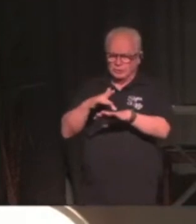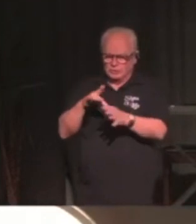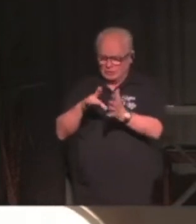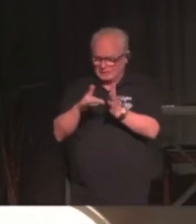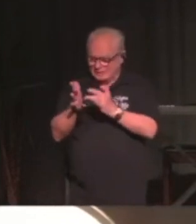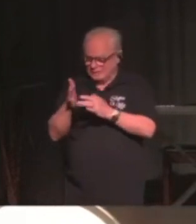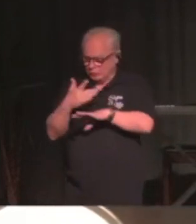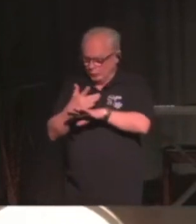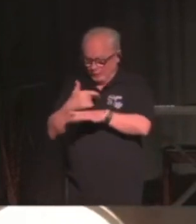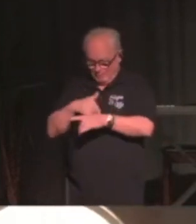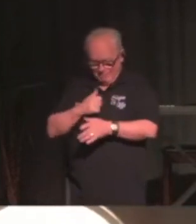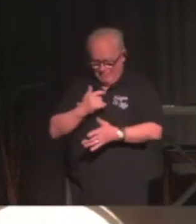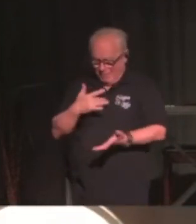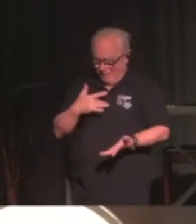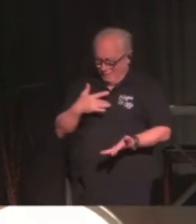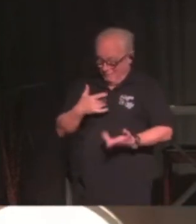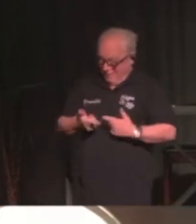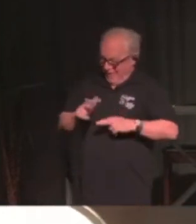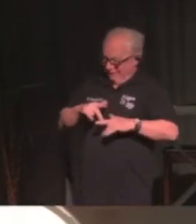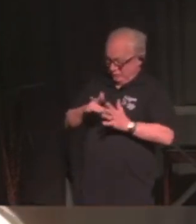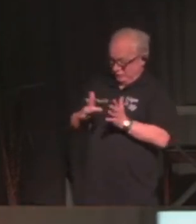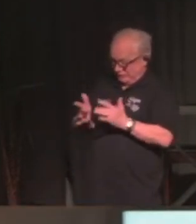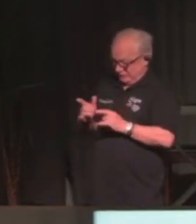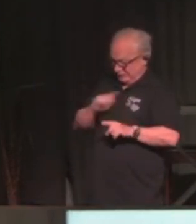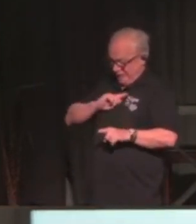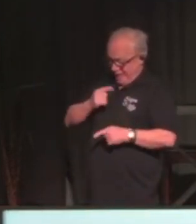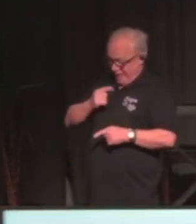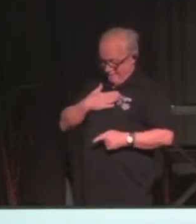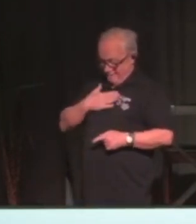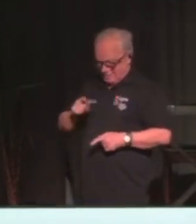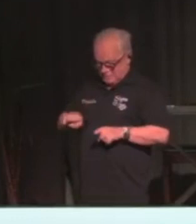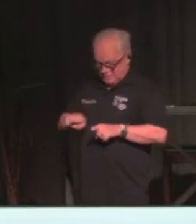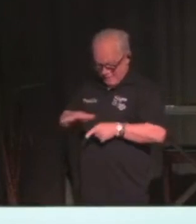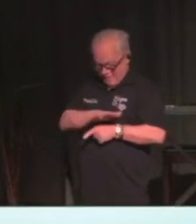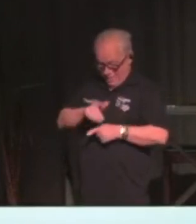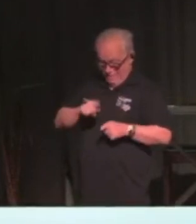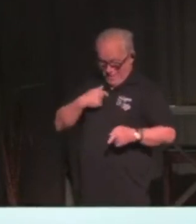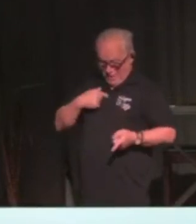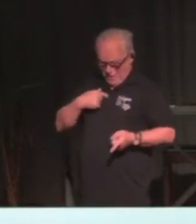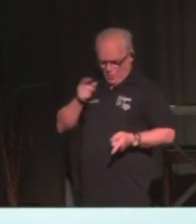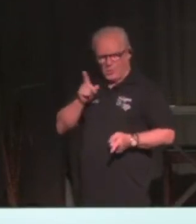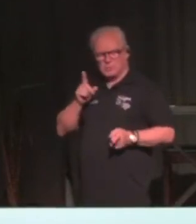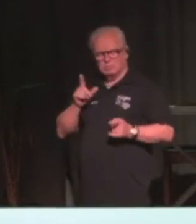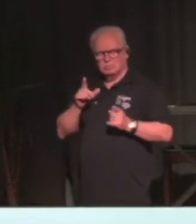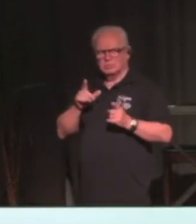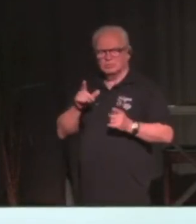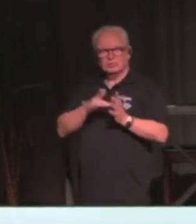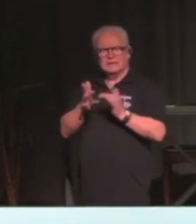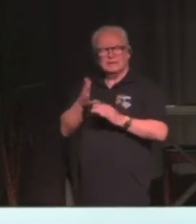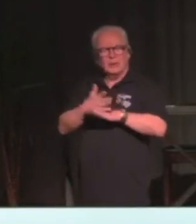life if he were me? And I said, that's the question that we're starting to ask ourselves. What would Jesus